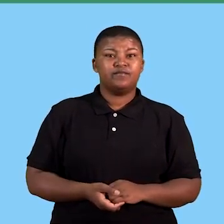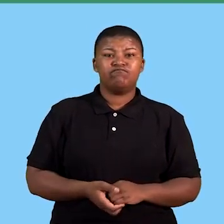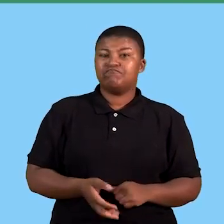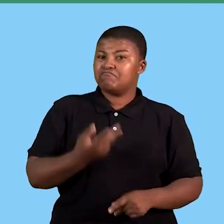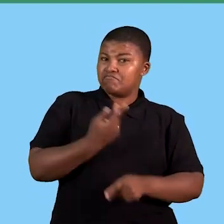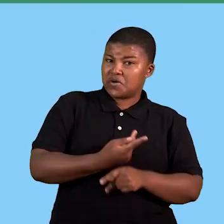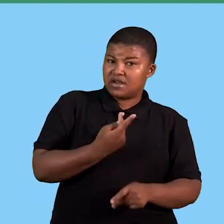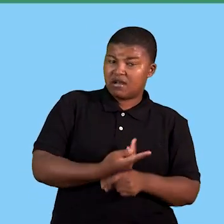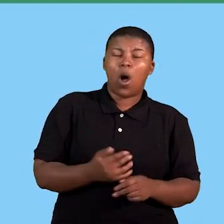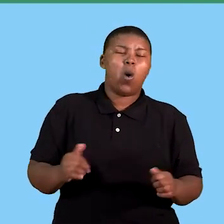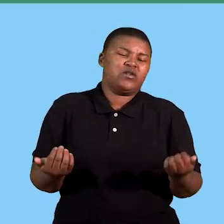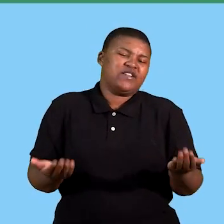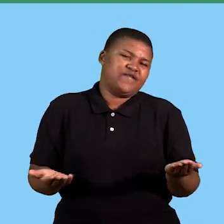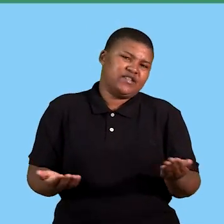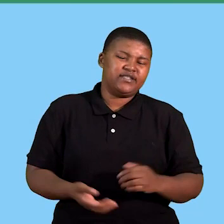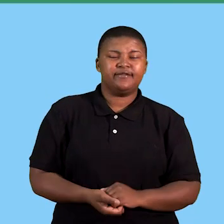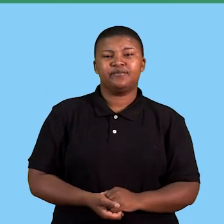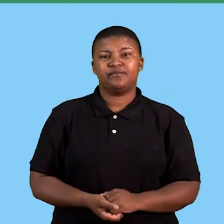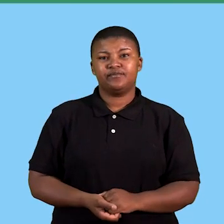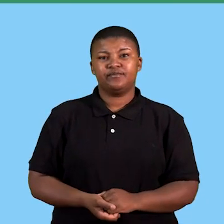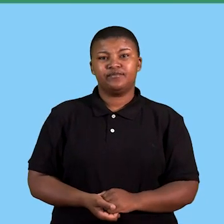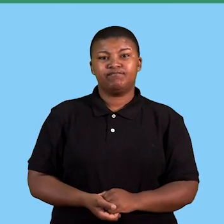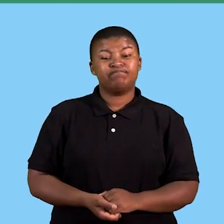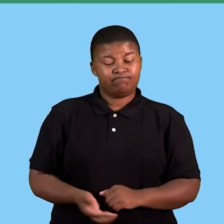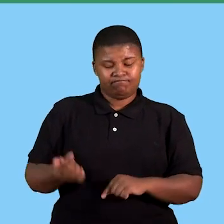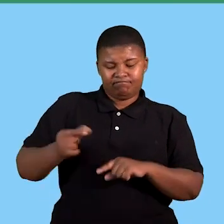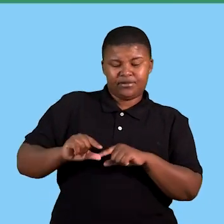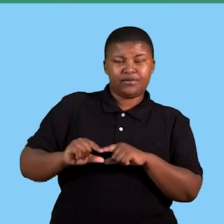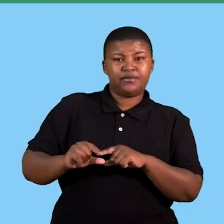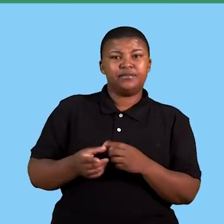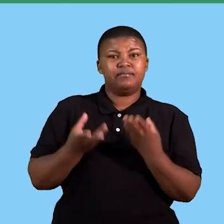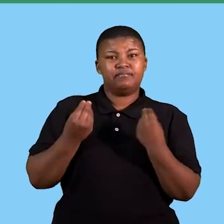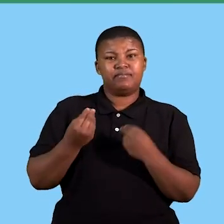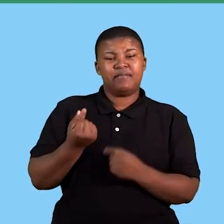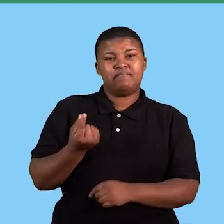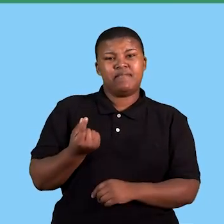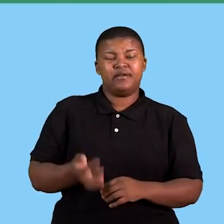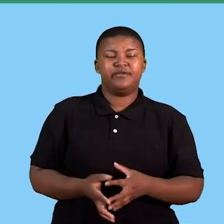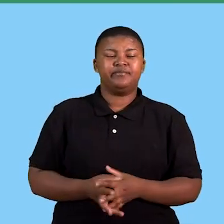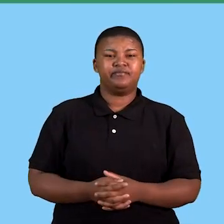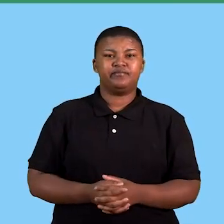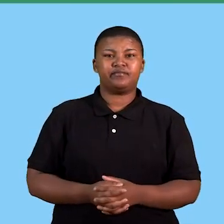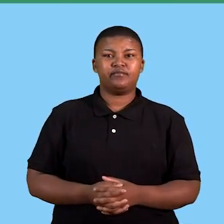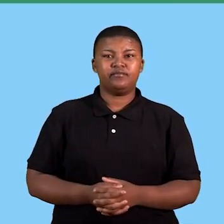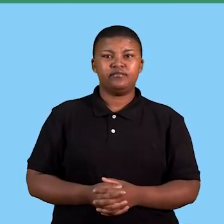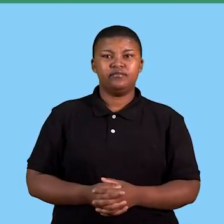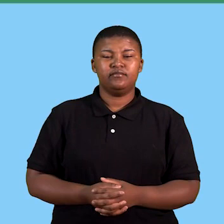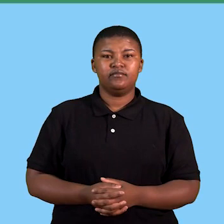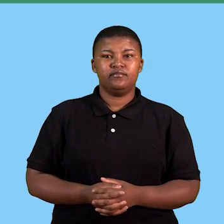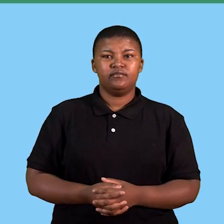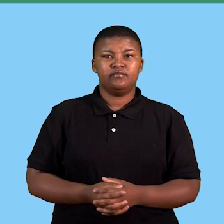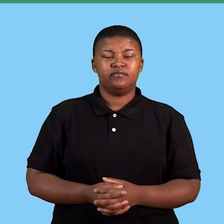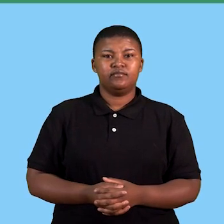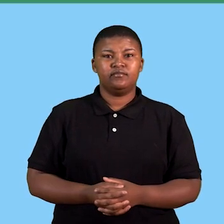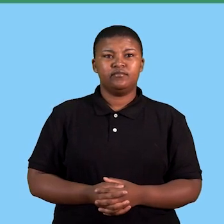a product or a service in exchange for money. So we will exchange